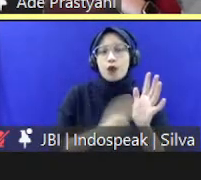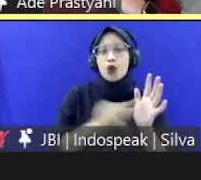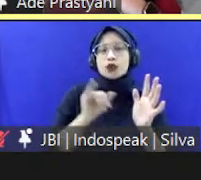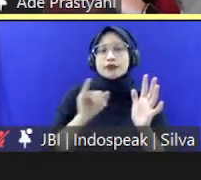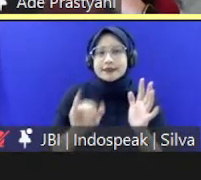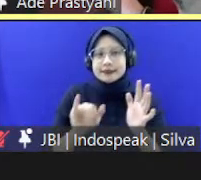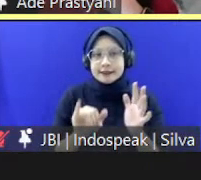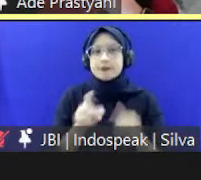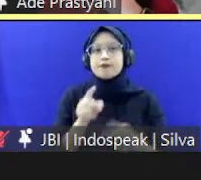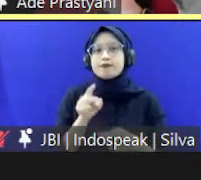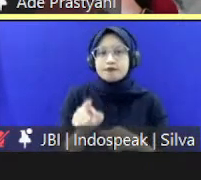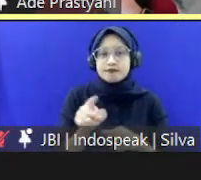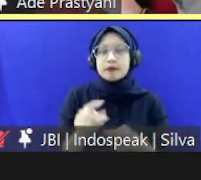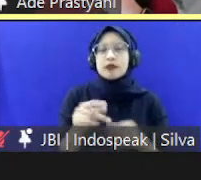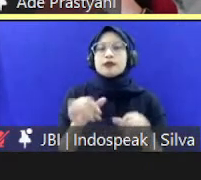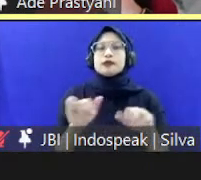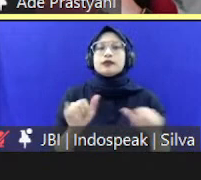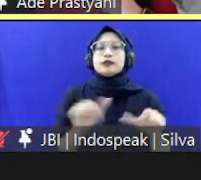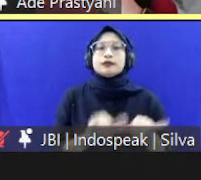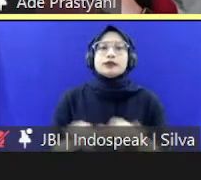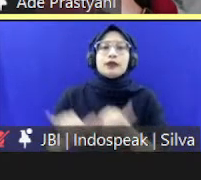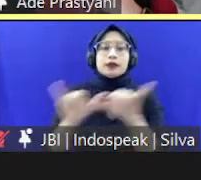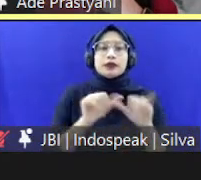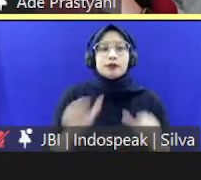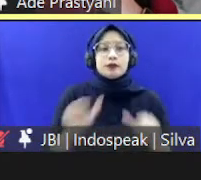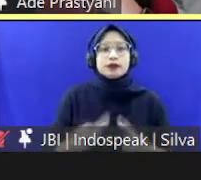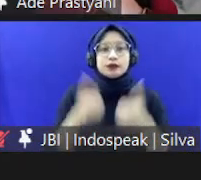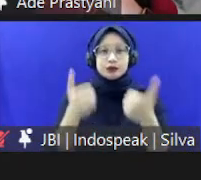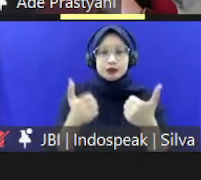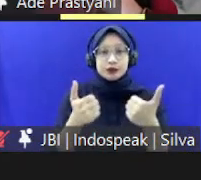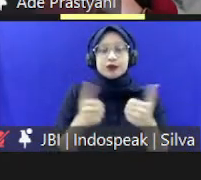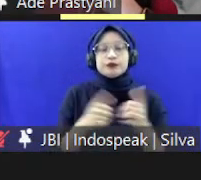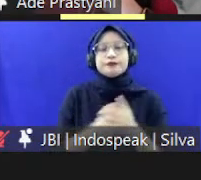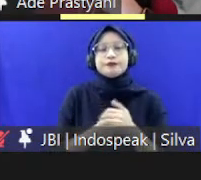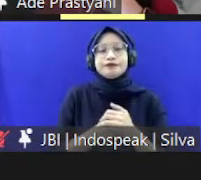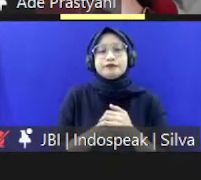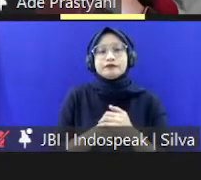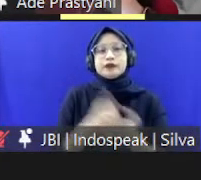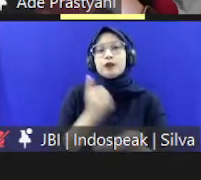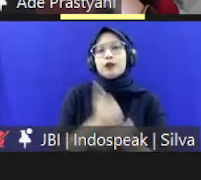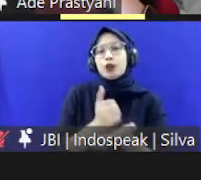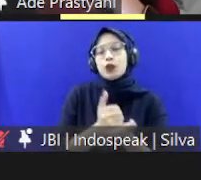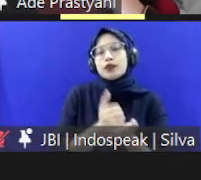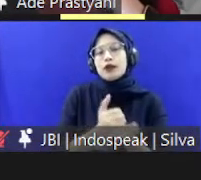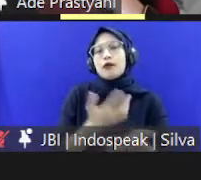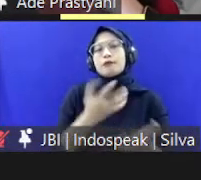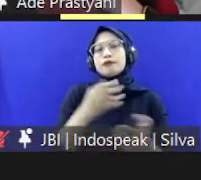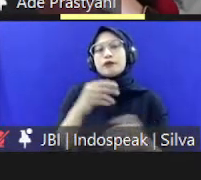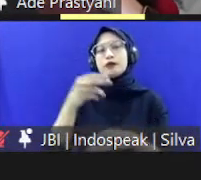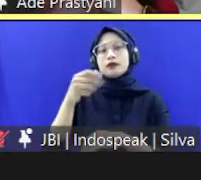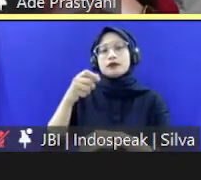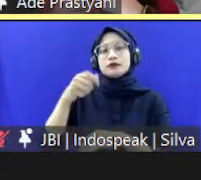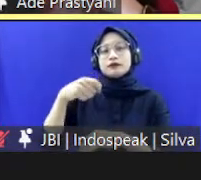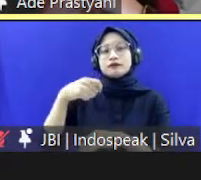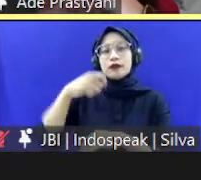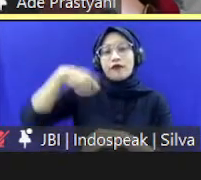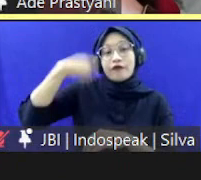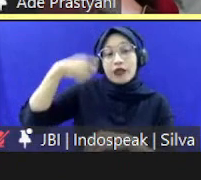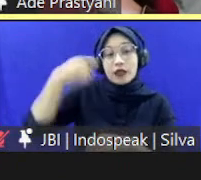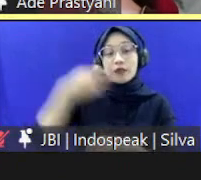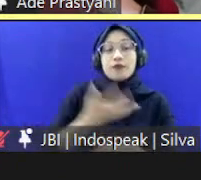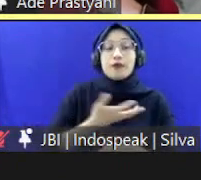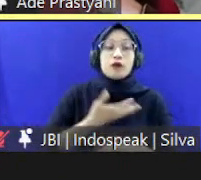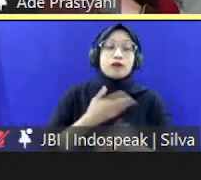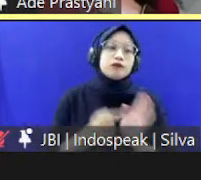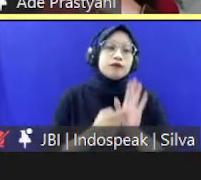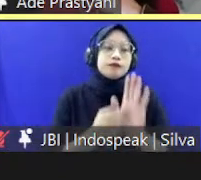have an offline film festival screening in Canberra. However, because of the lockdown that is happening, I believe it